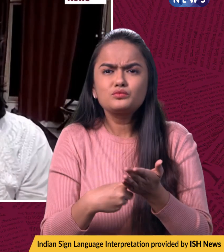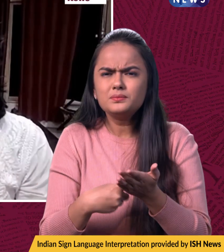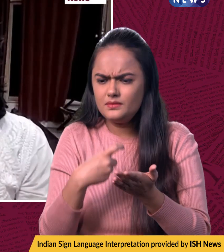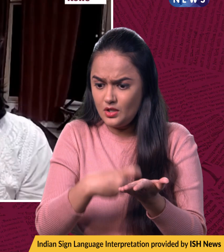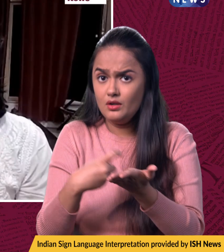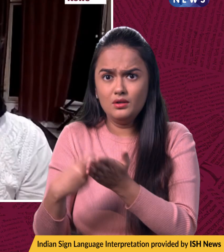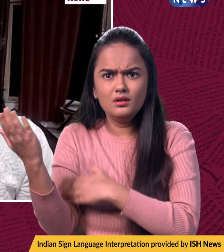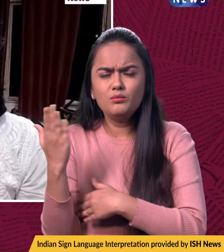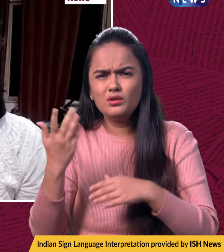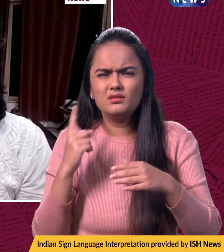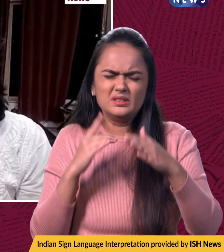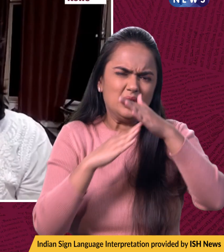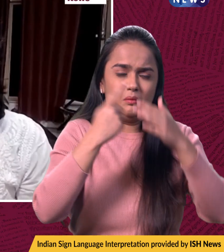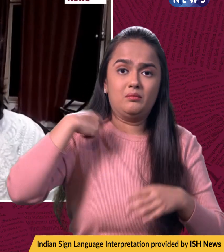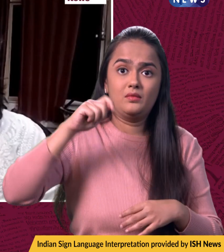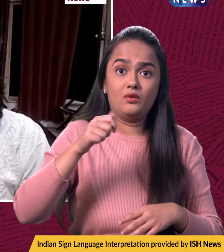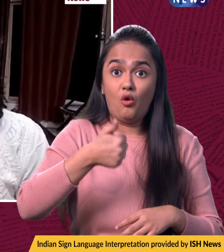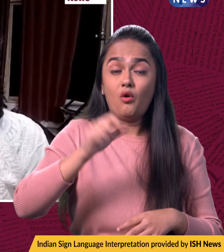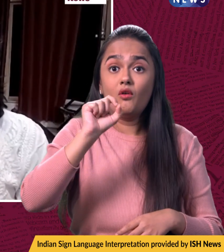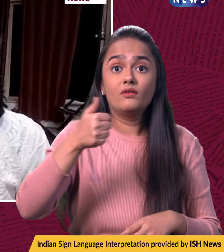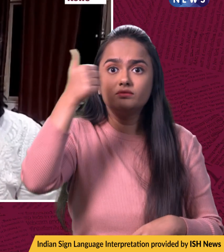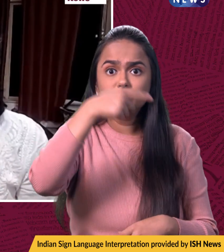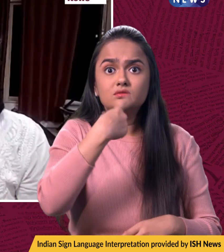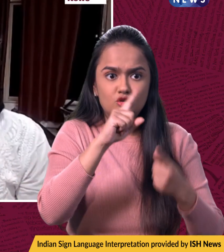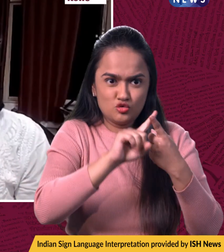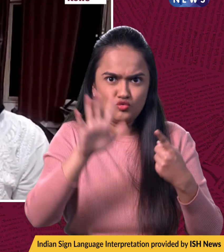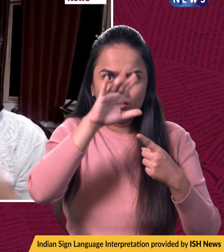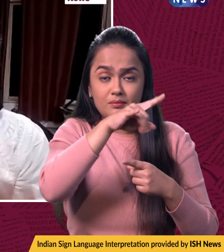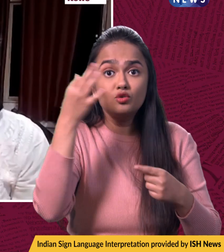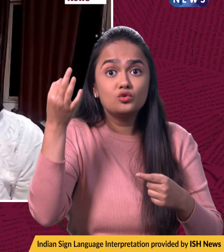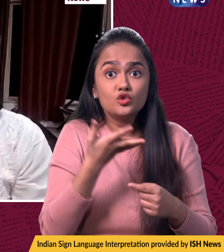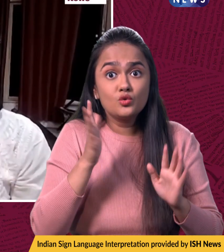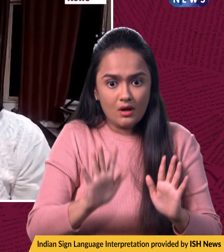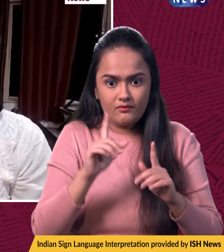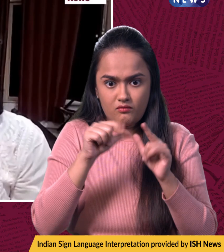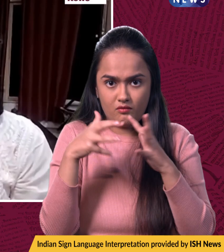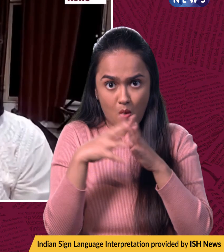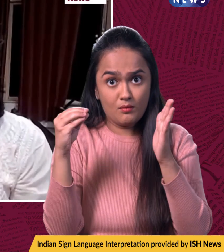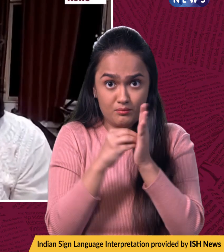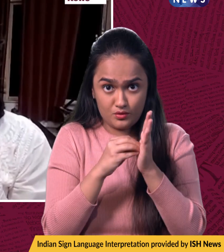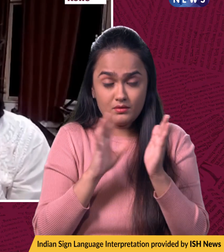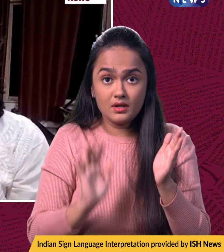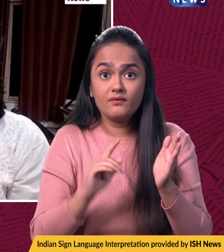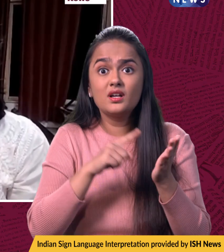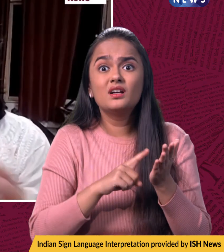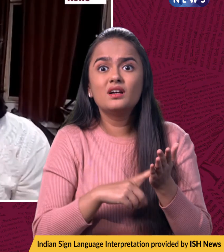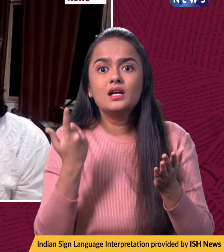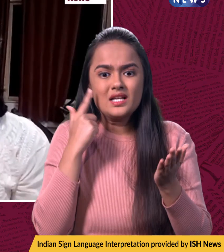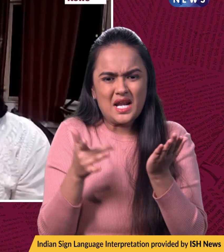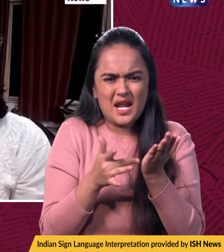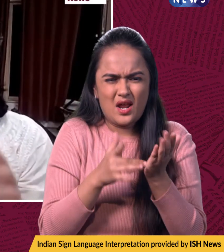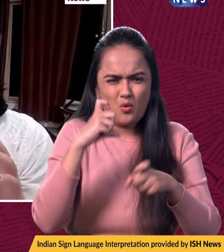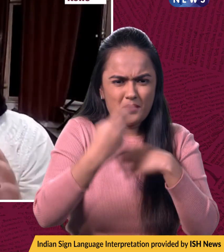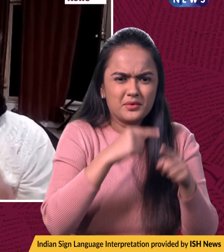to Reuters, which cited a top official, the European Union is planning to bring in new legislation that will require